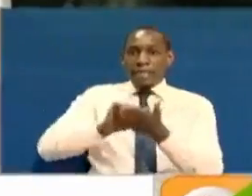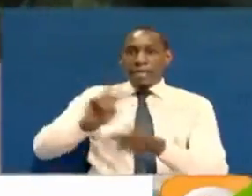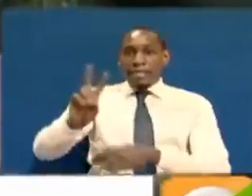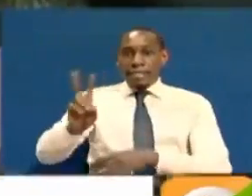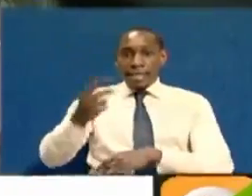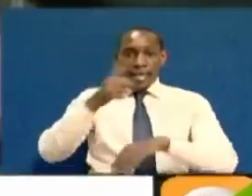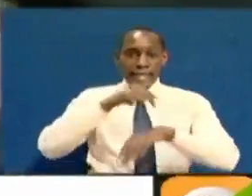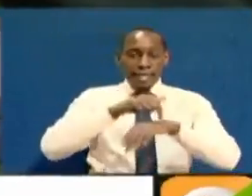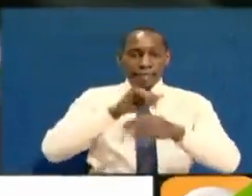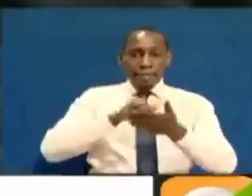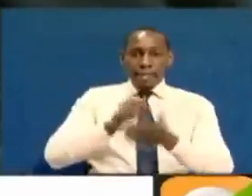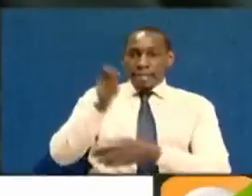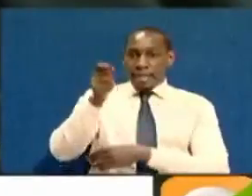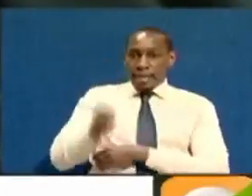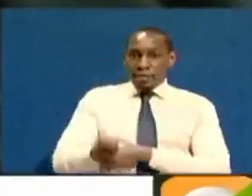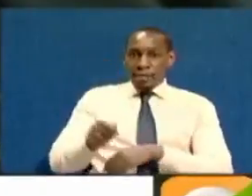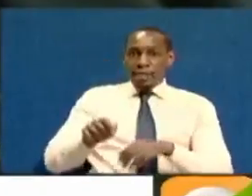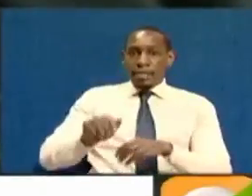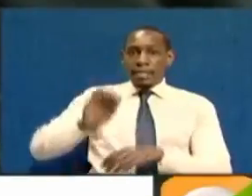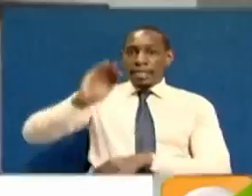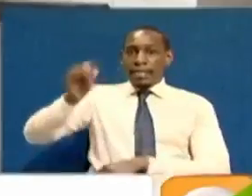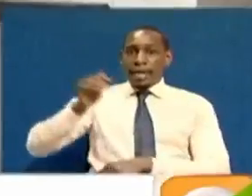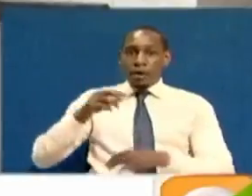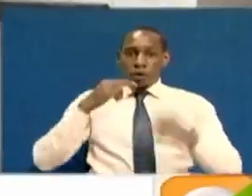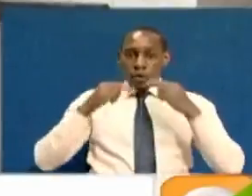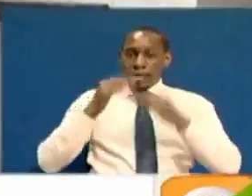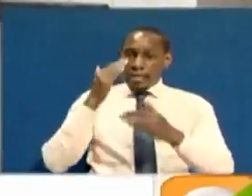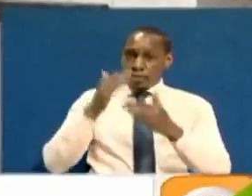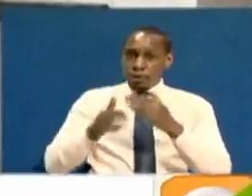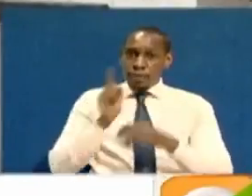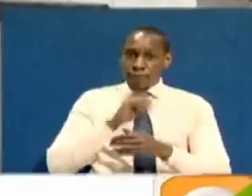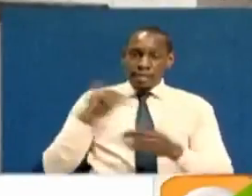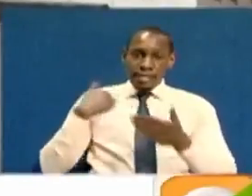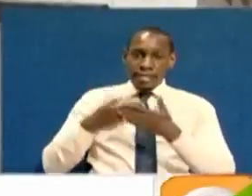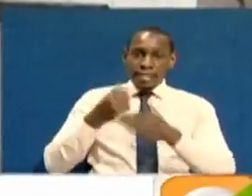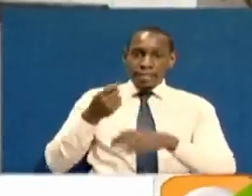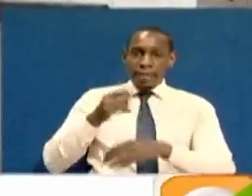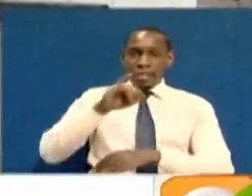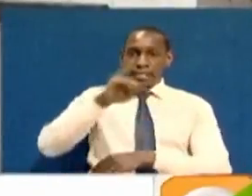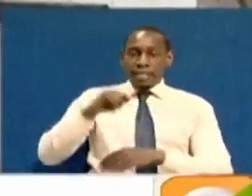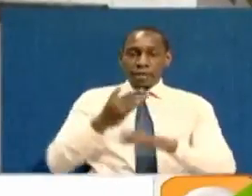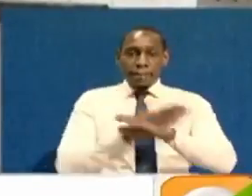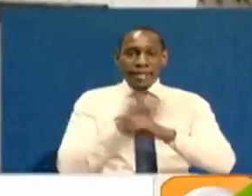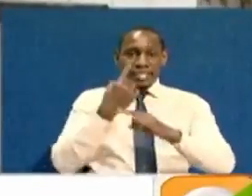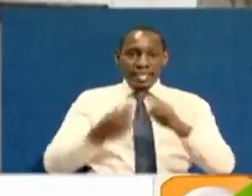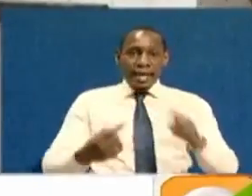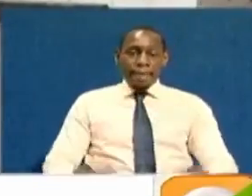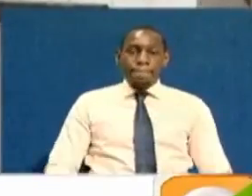second time the auction of the city hotel has been stopped since January last year.